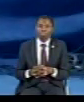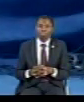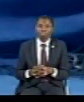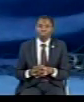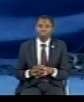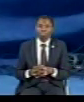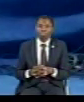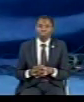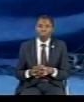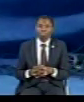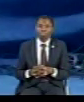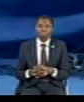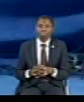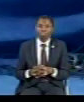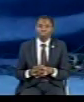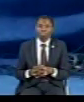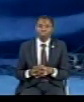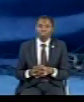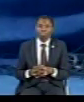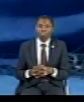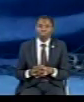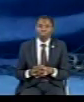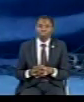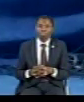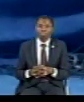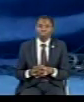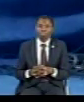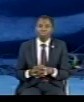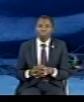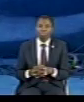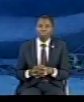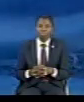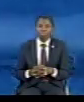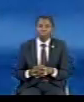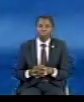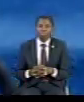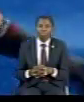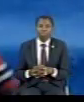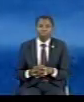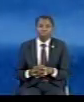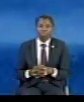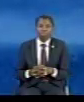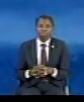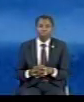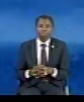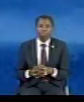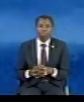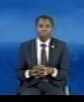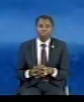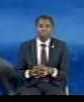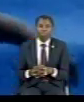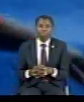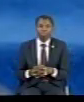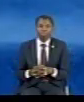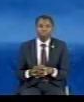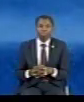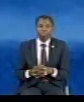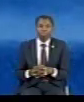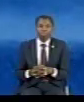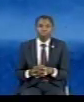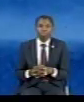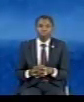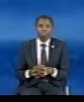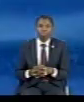your brother. Arite, Bena Nabao, Madame Maxasa, Gumali Kayata, Bemna Gumon, Bemna Gumon,